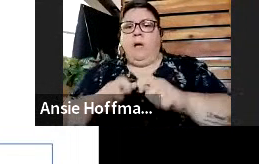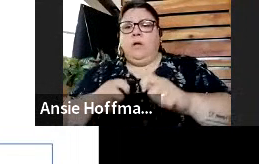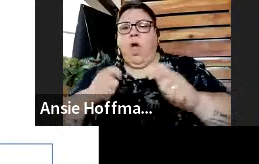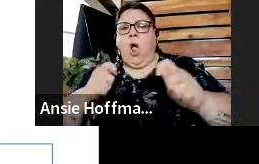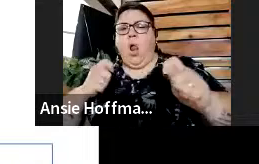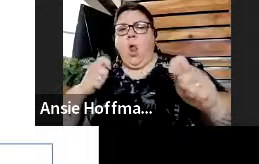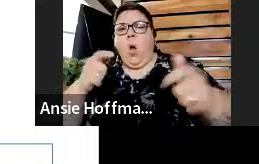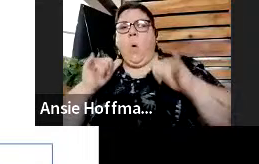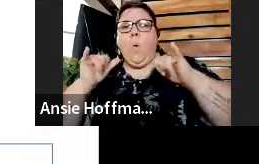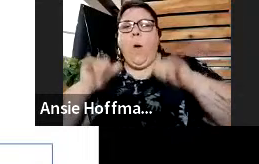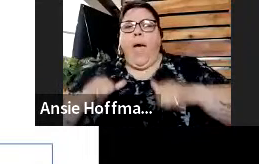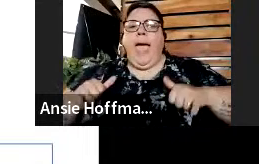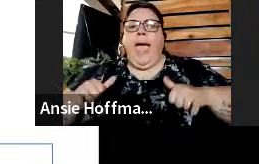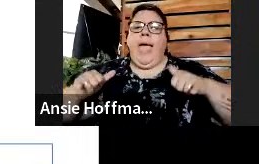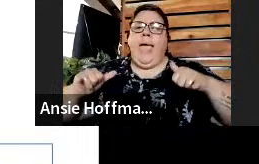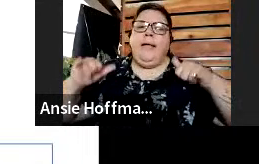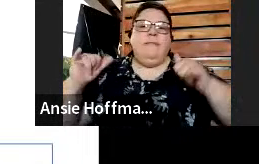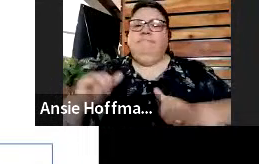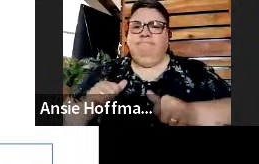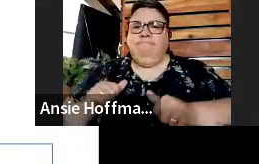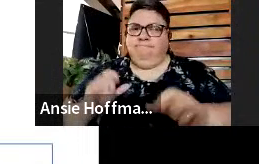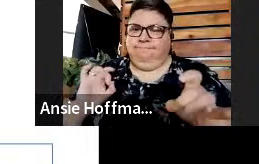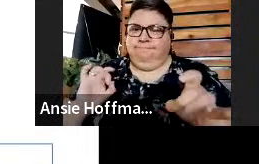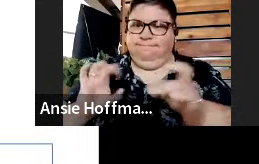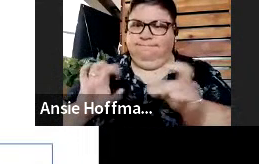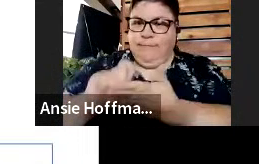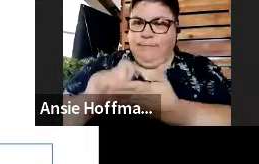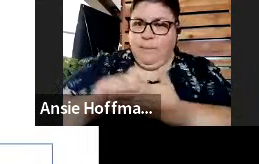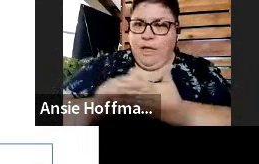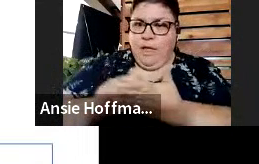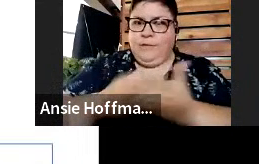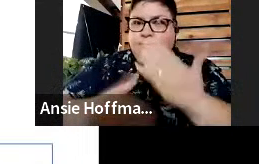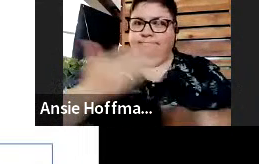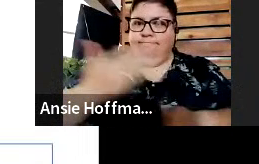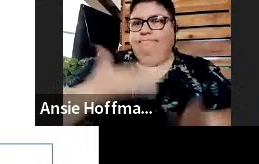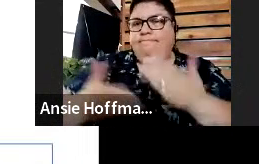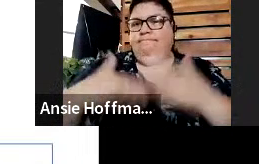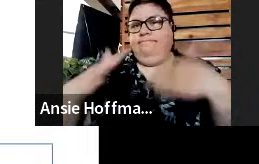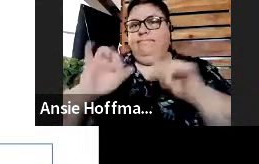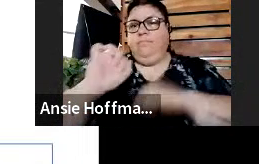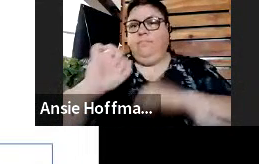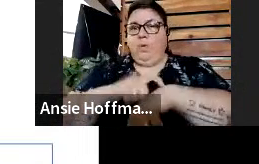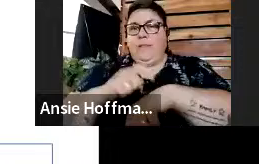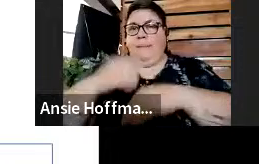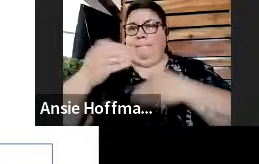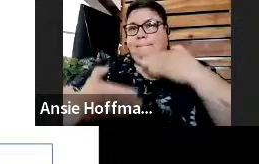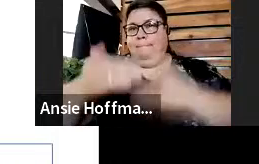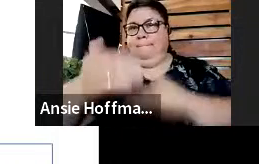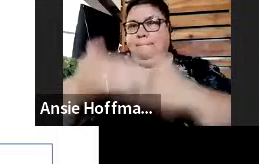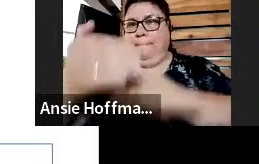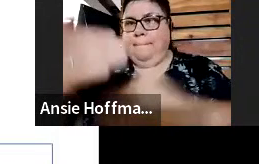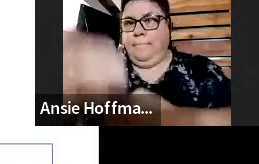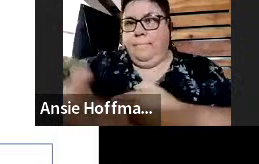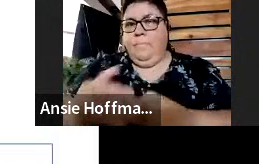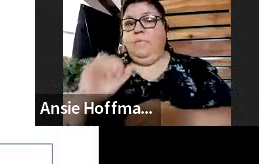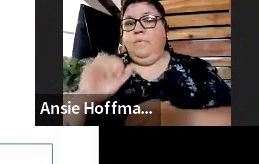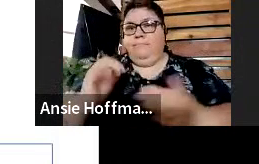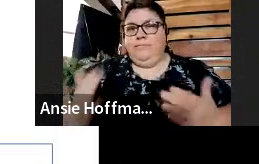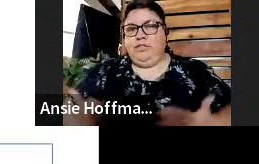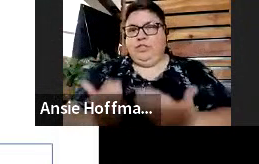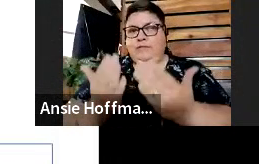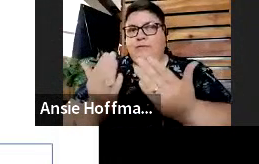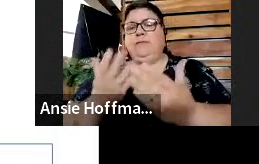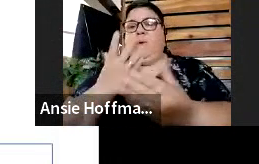SARS will endeavor to finalize your applications within timelines as stipulated in the Service Charter,